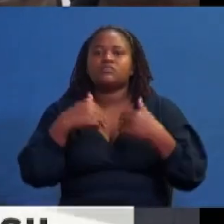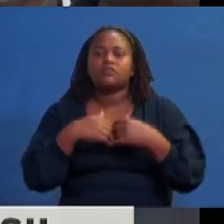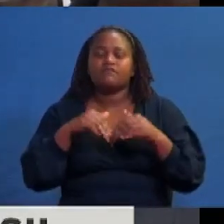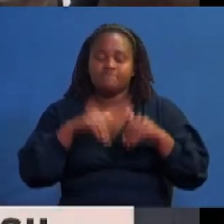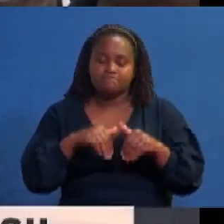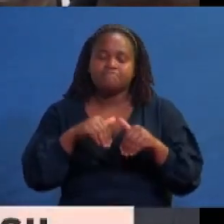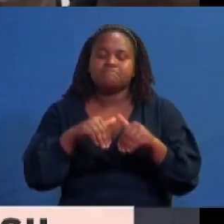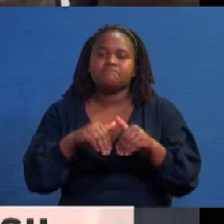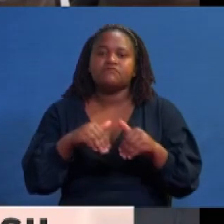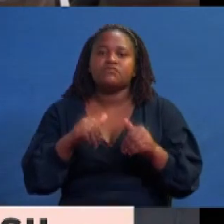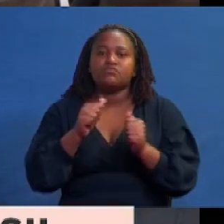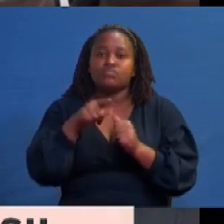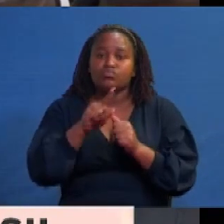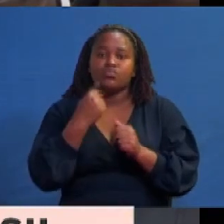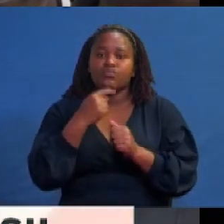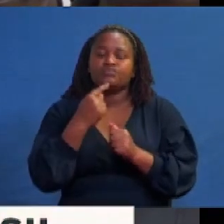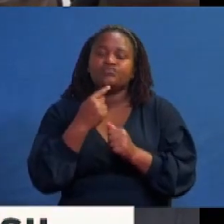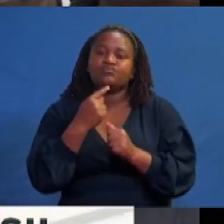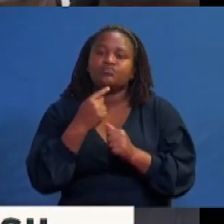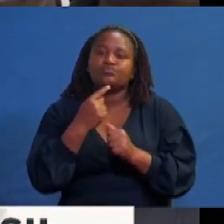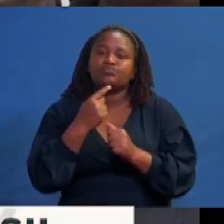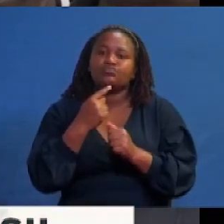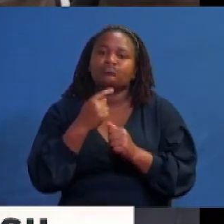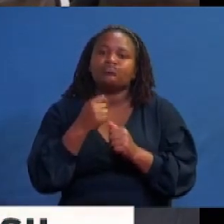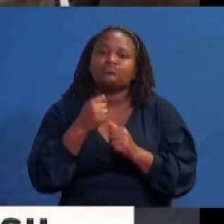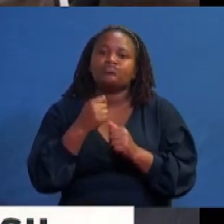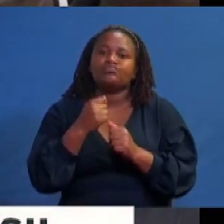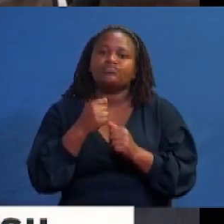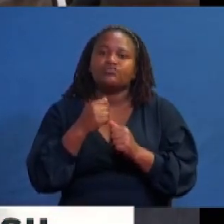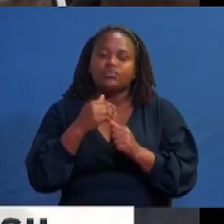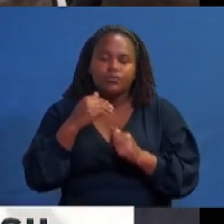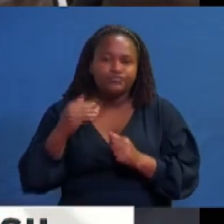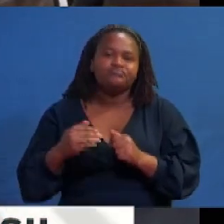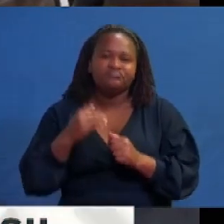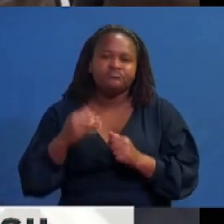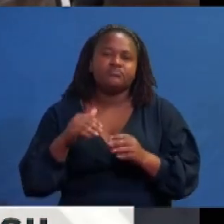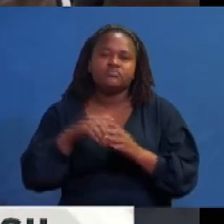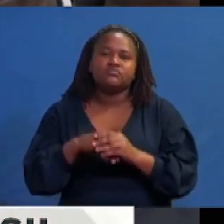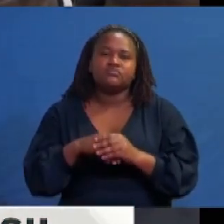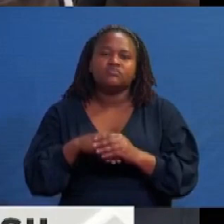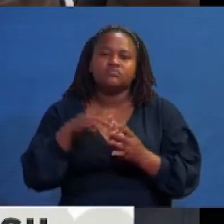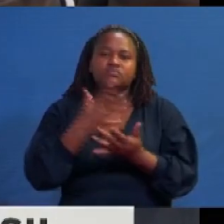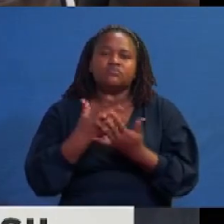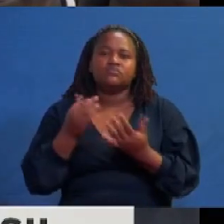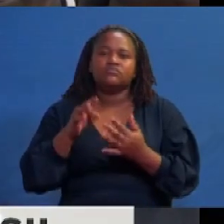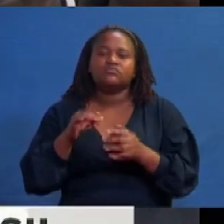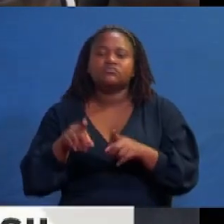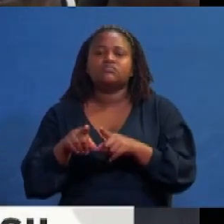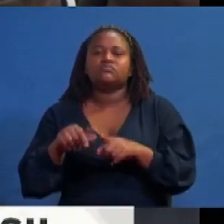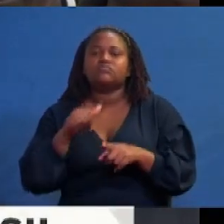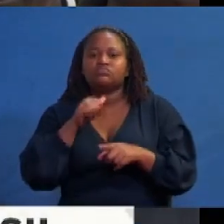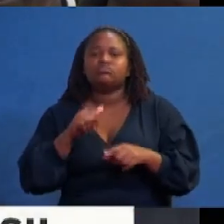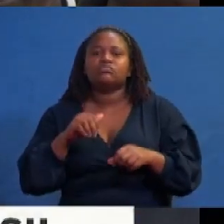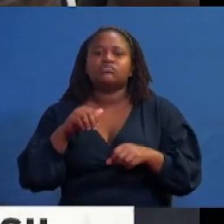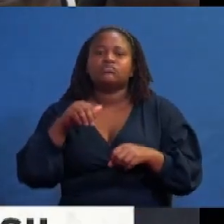complied. And those ones that are persistent in non-compliance, of course, will take